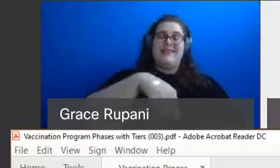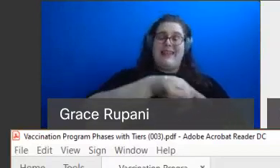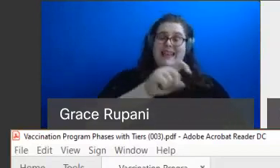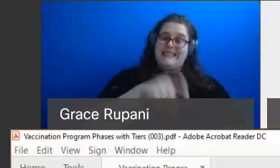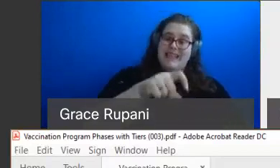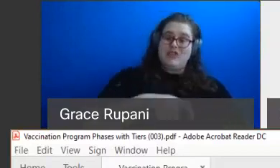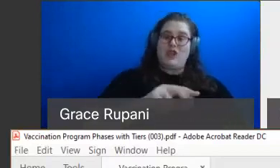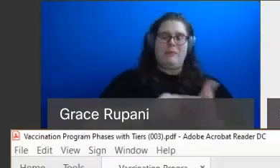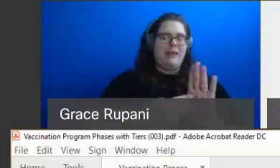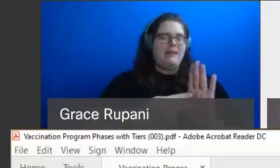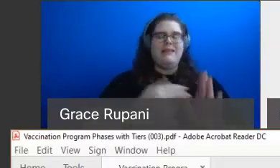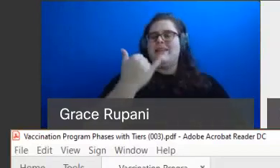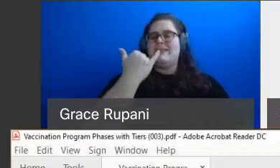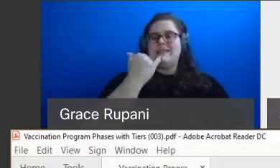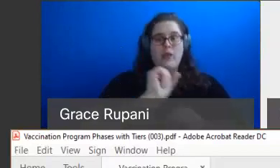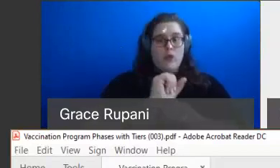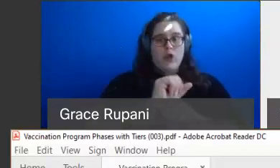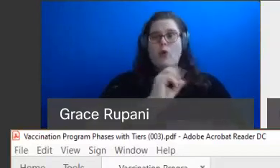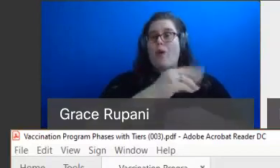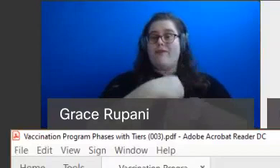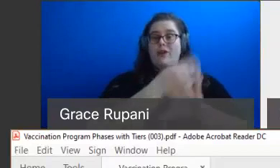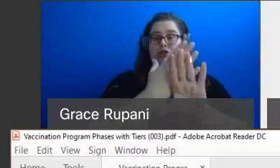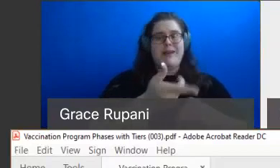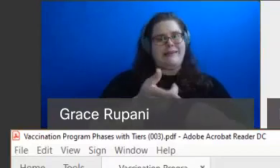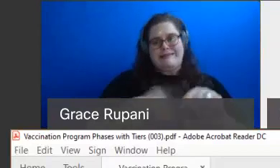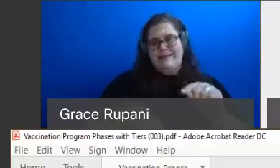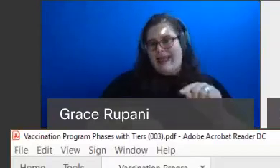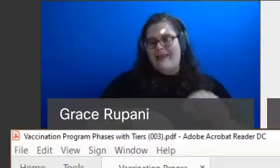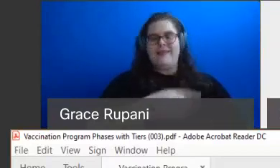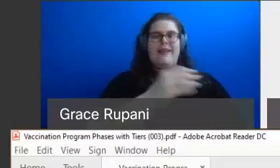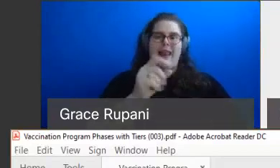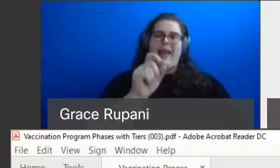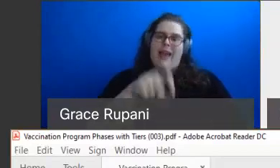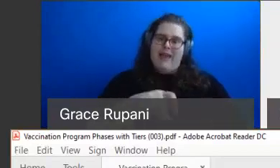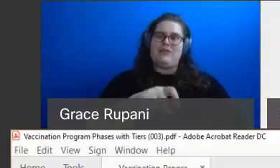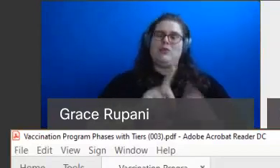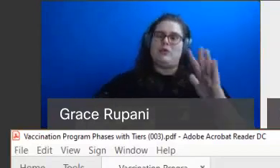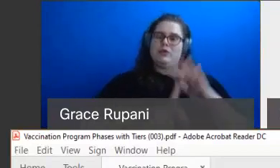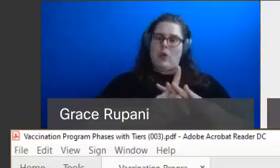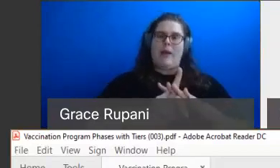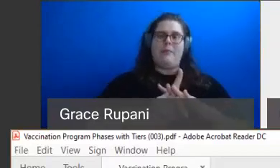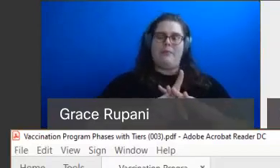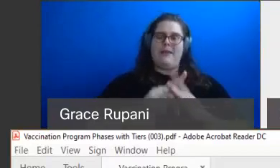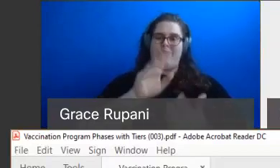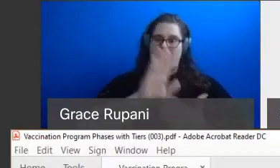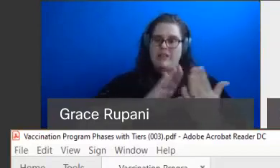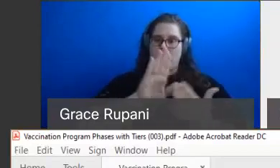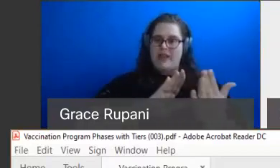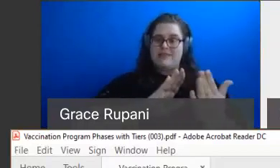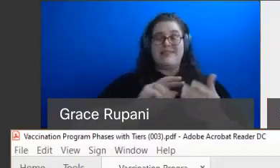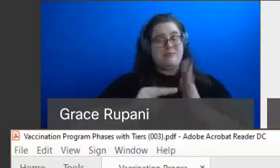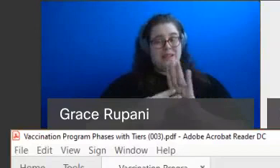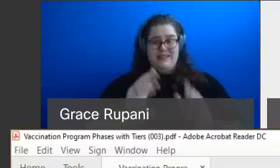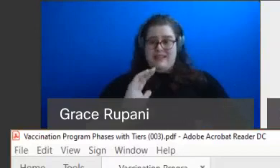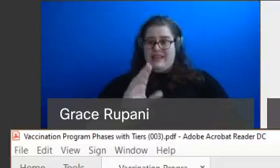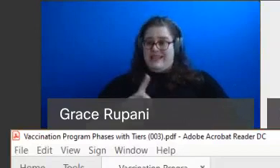telework and are required to work in person during the public health emergency. So in our agency and other